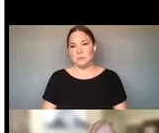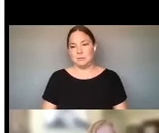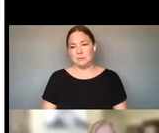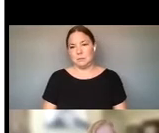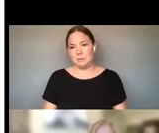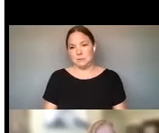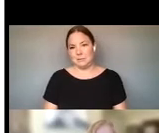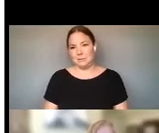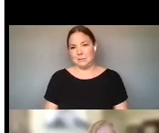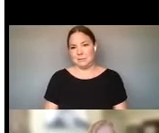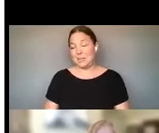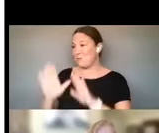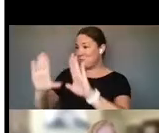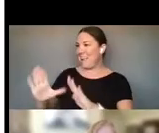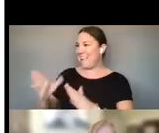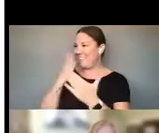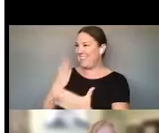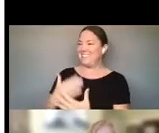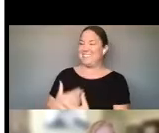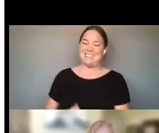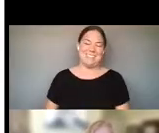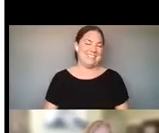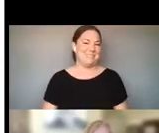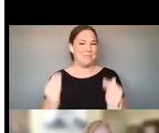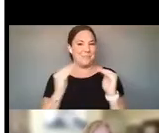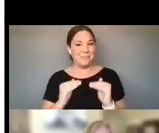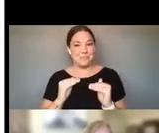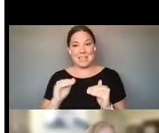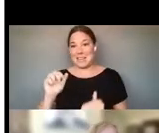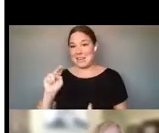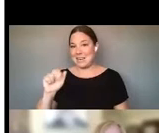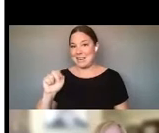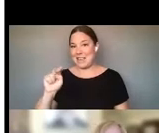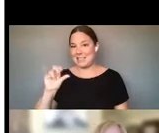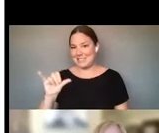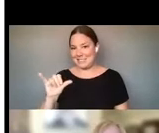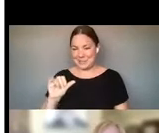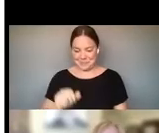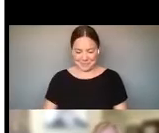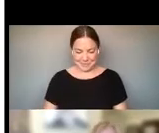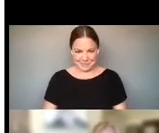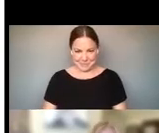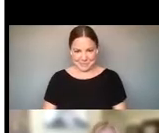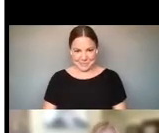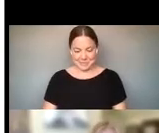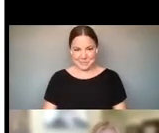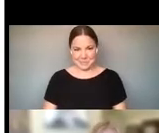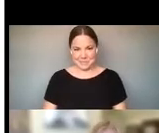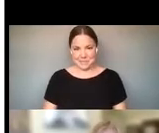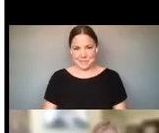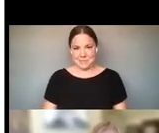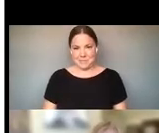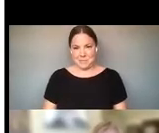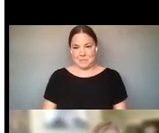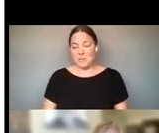Great. Thank you. All right. A question for Nancy. Um, what is the grant